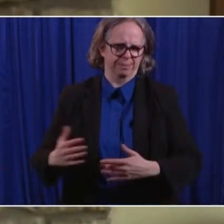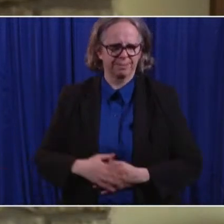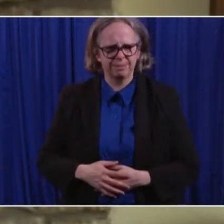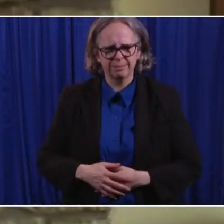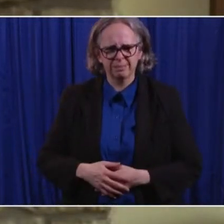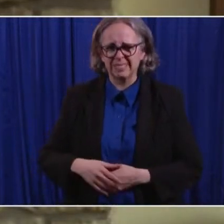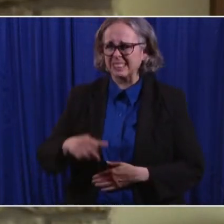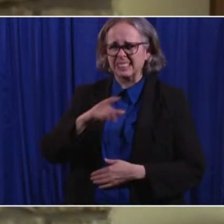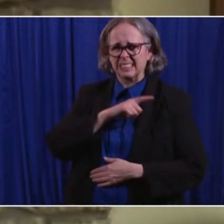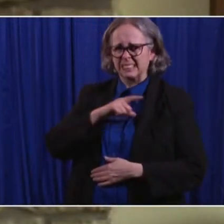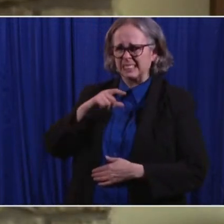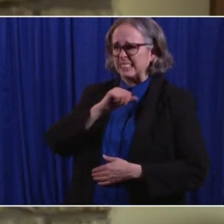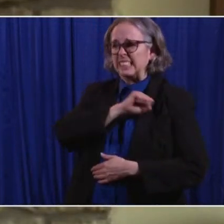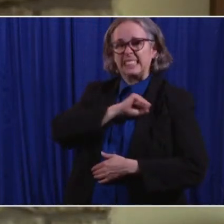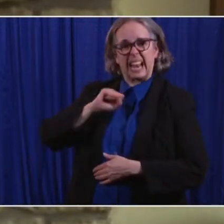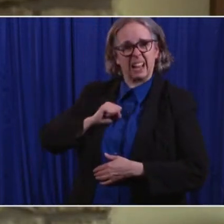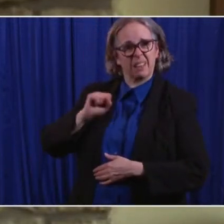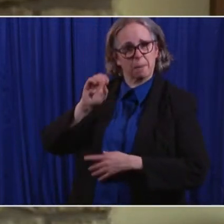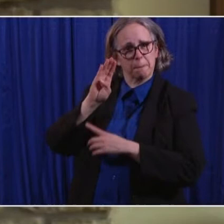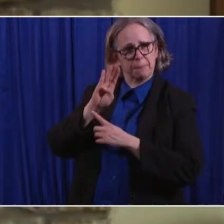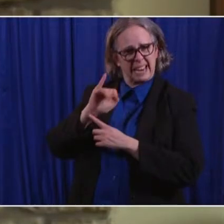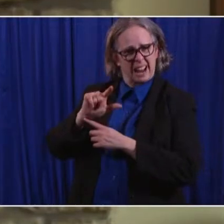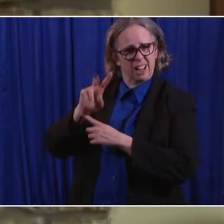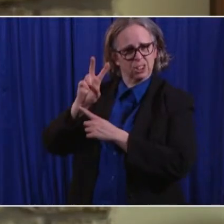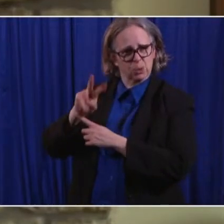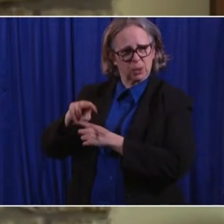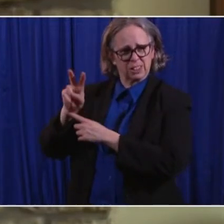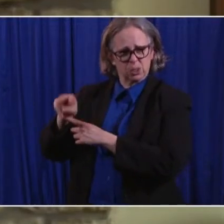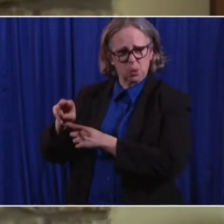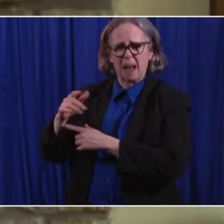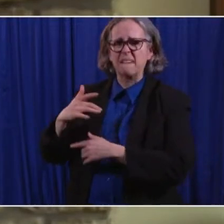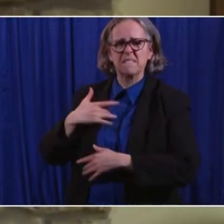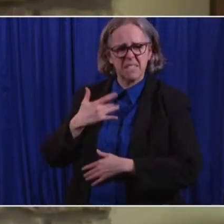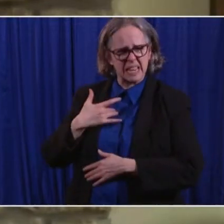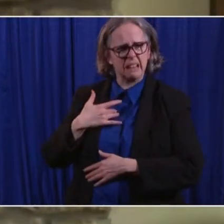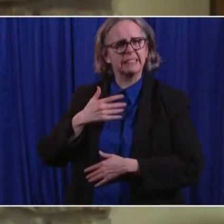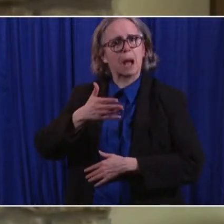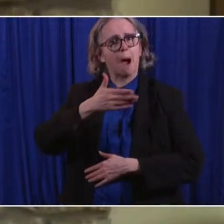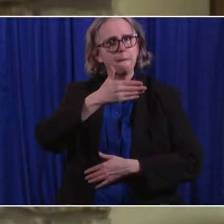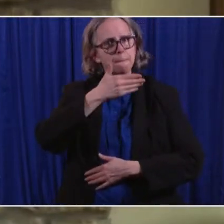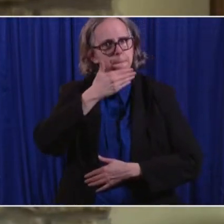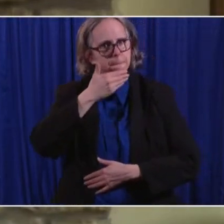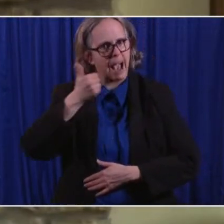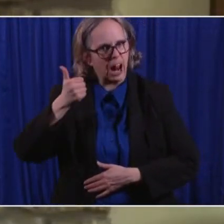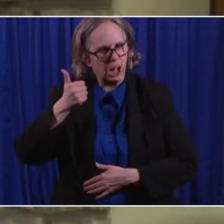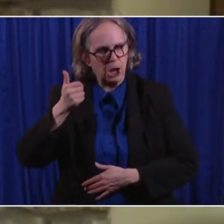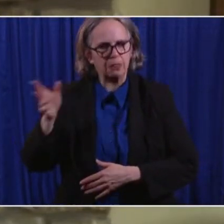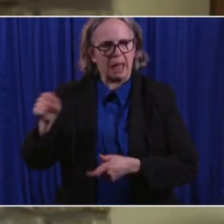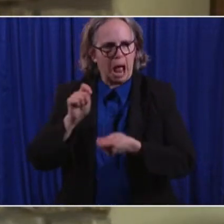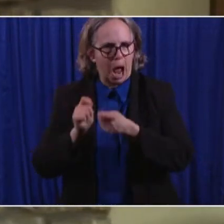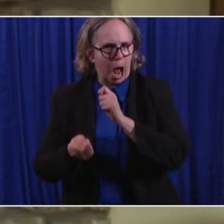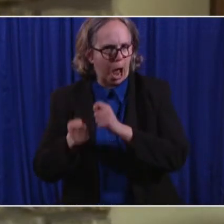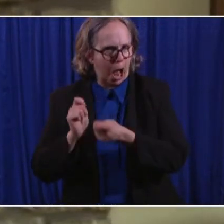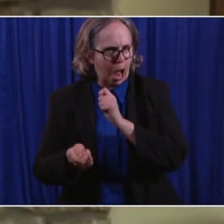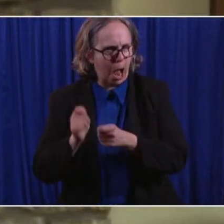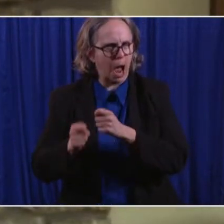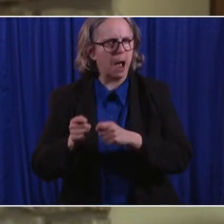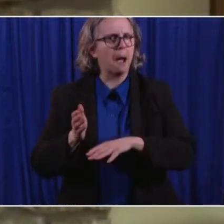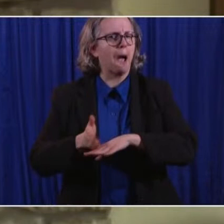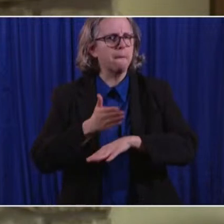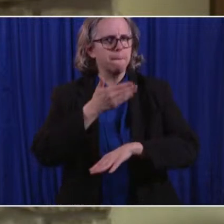said, look, it was an improvement, and I was trying to, create the environment so that we could have a